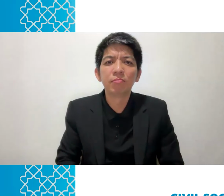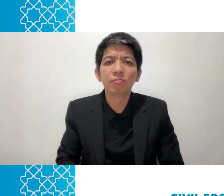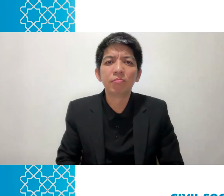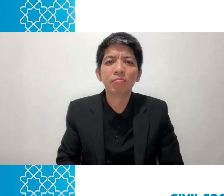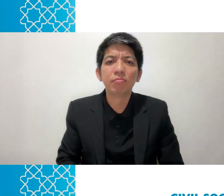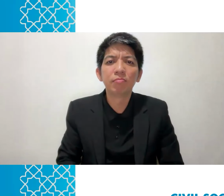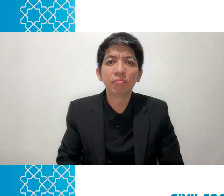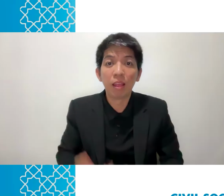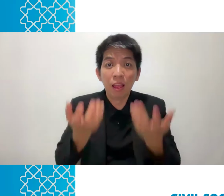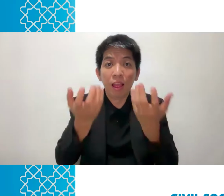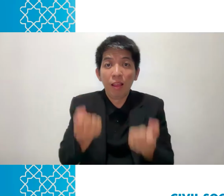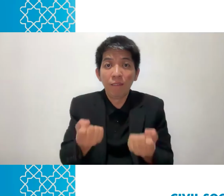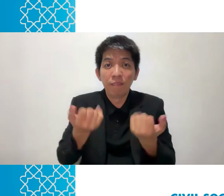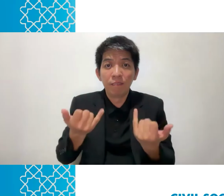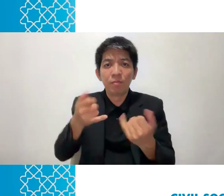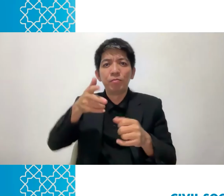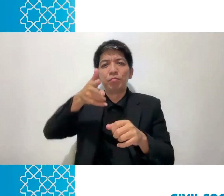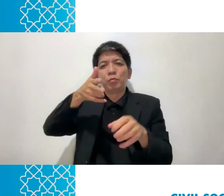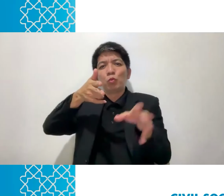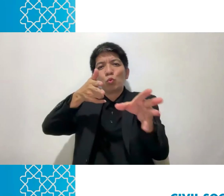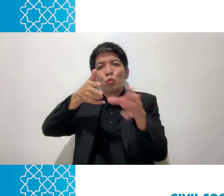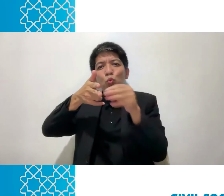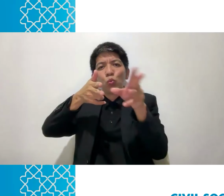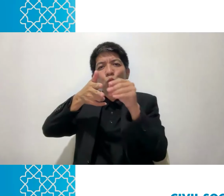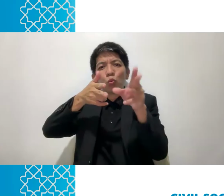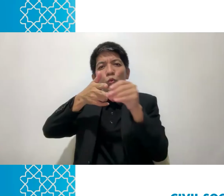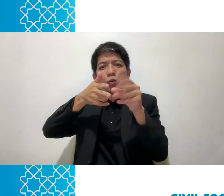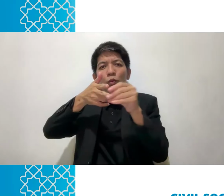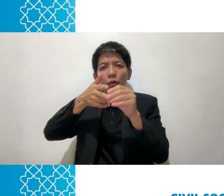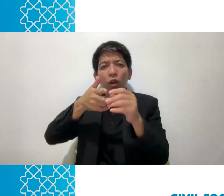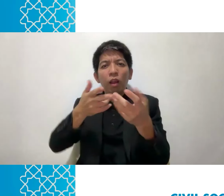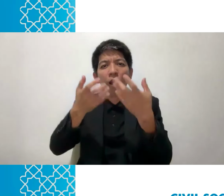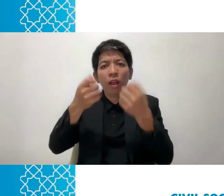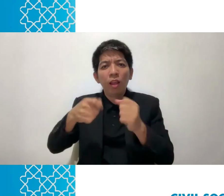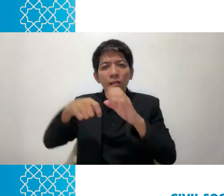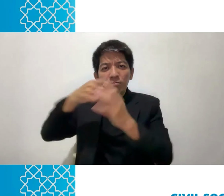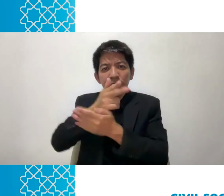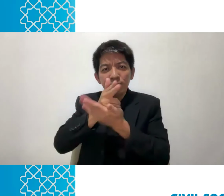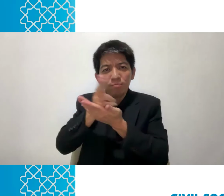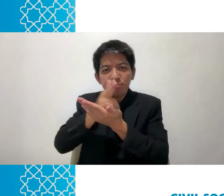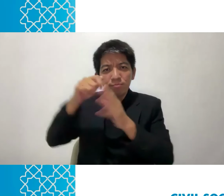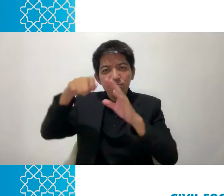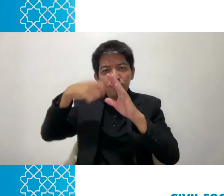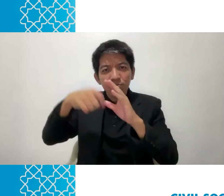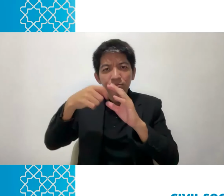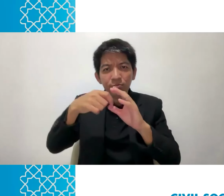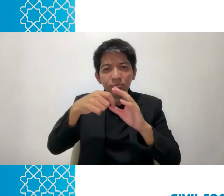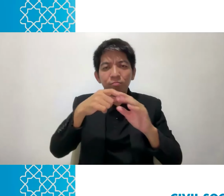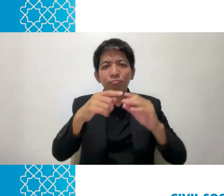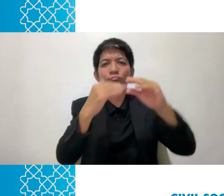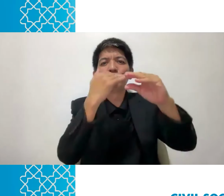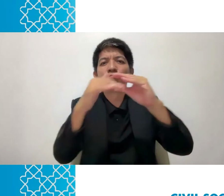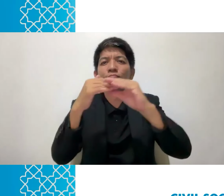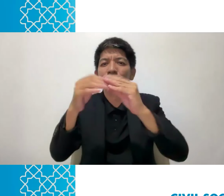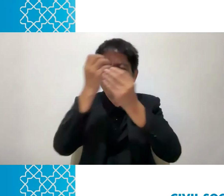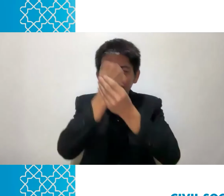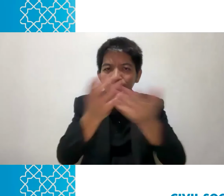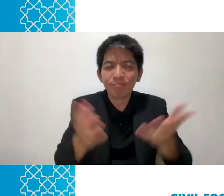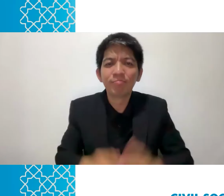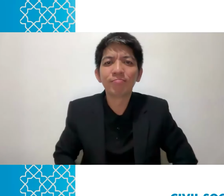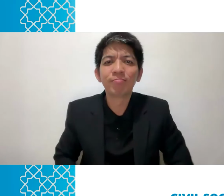if you have any concerns, there is an email address to share. I think with that, we are